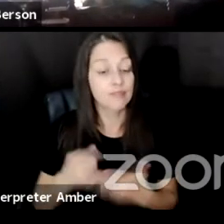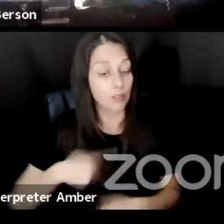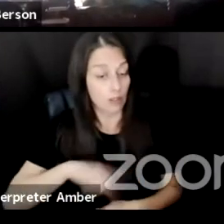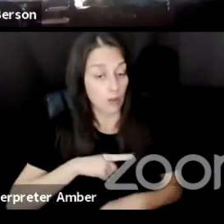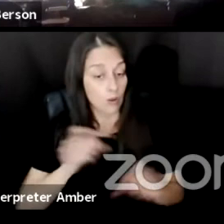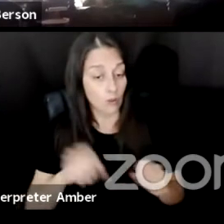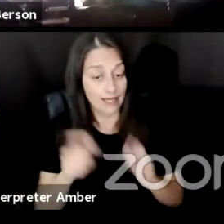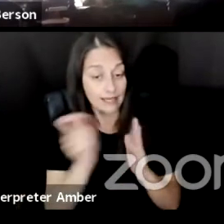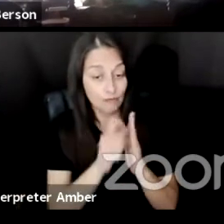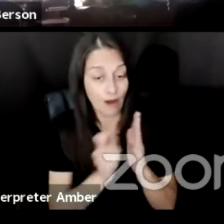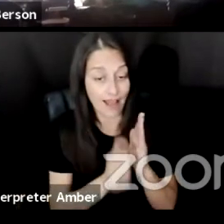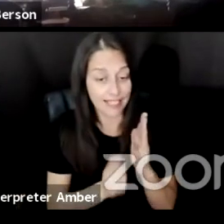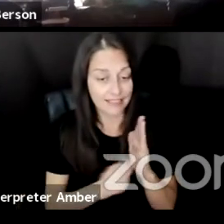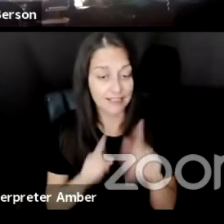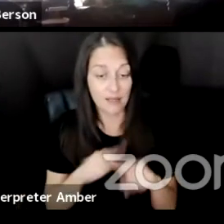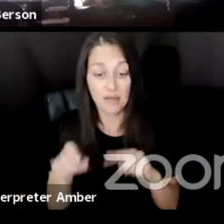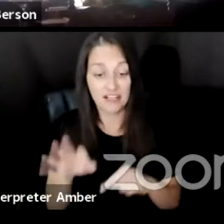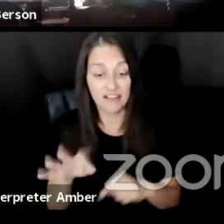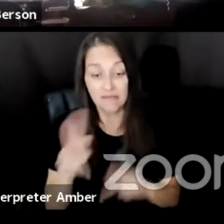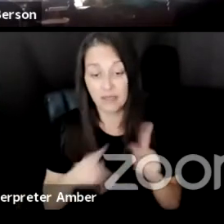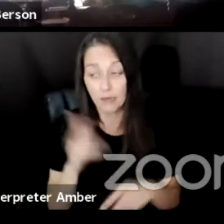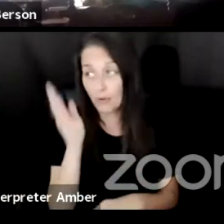we write or listen to what we say,